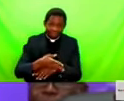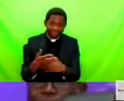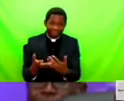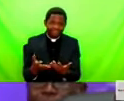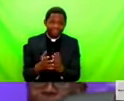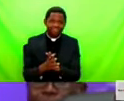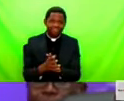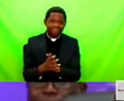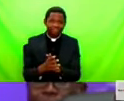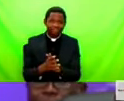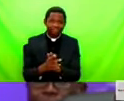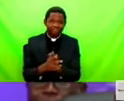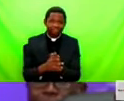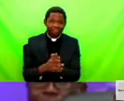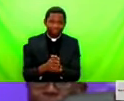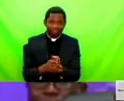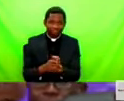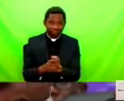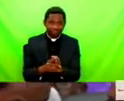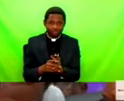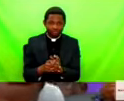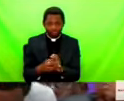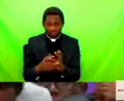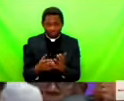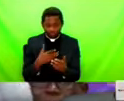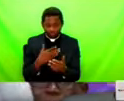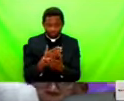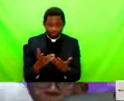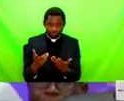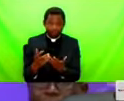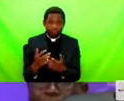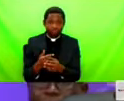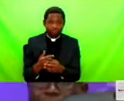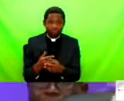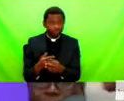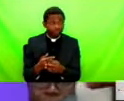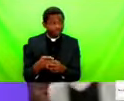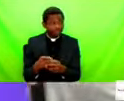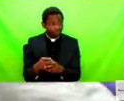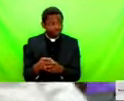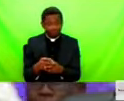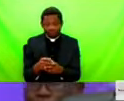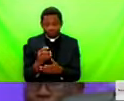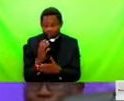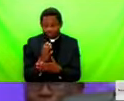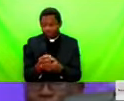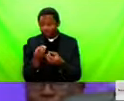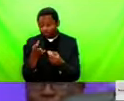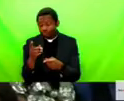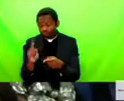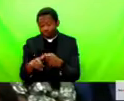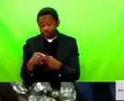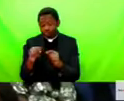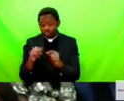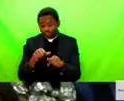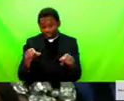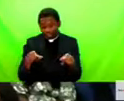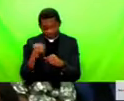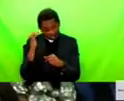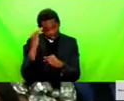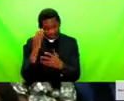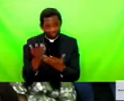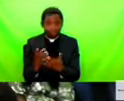right after this service. So I don't need to say it again. So as has been communicated to you, right from here, we move to base. And